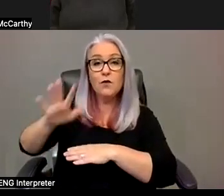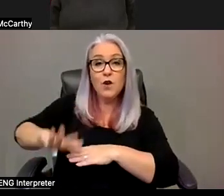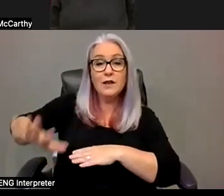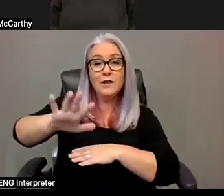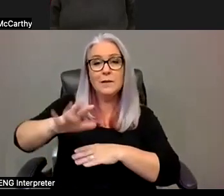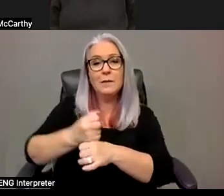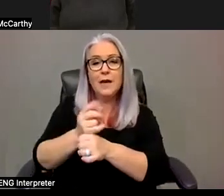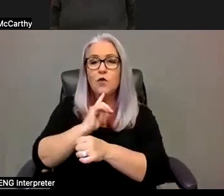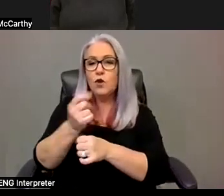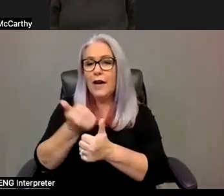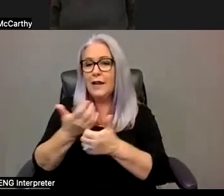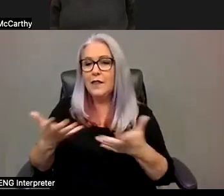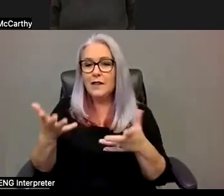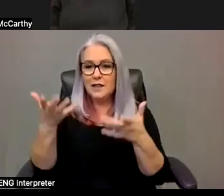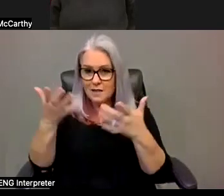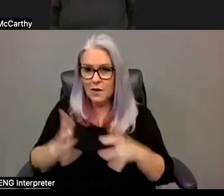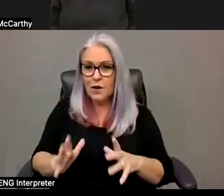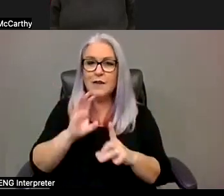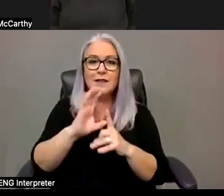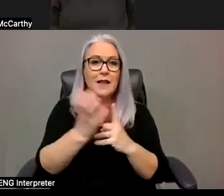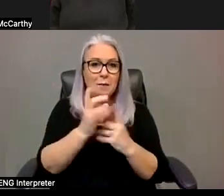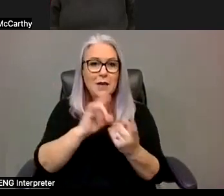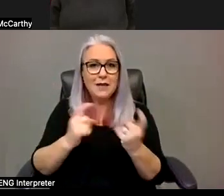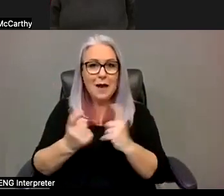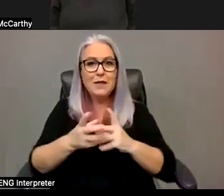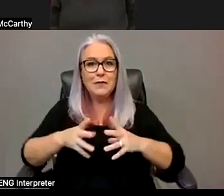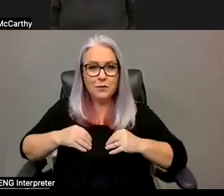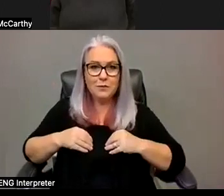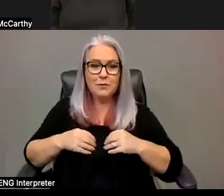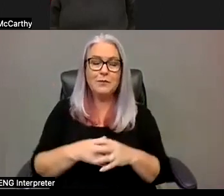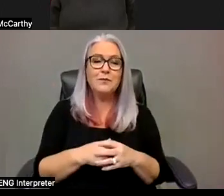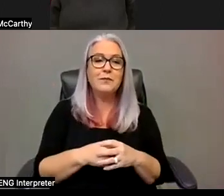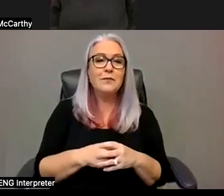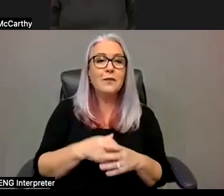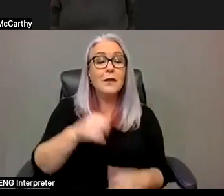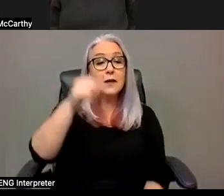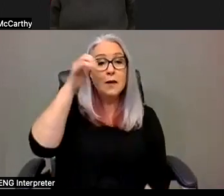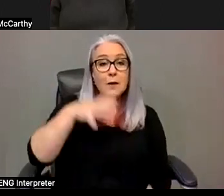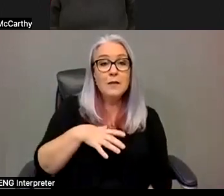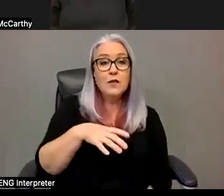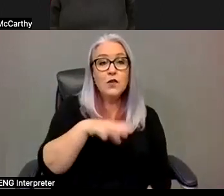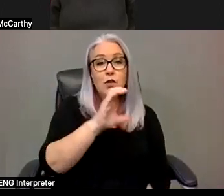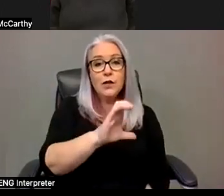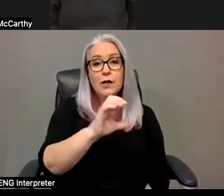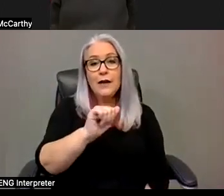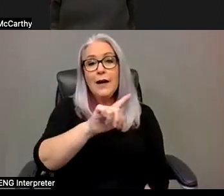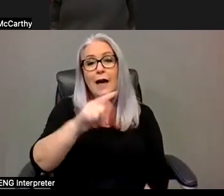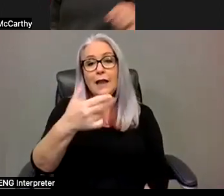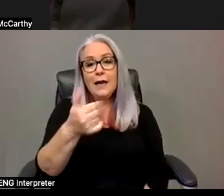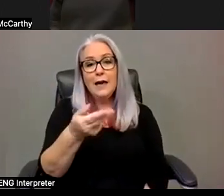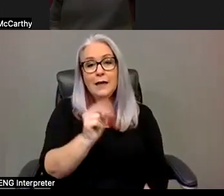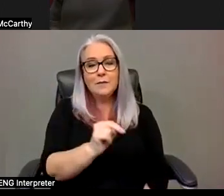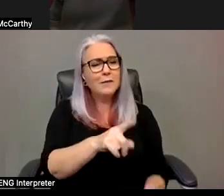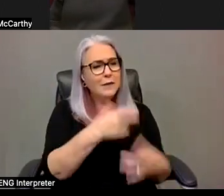anything that's done is climate adaptive. Okay, Mr. Callanan. Thank you.